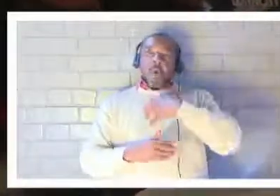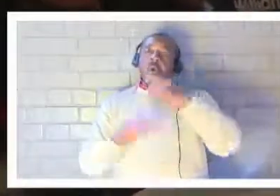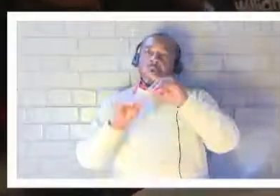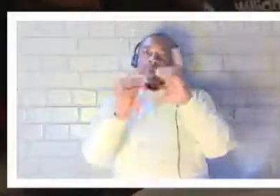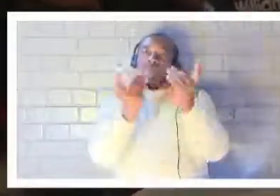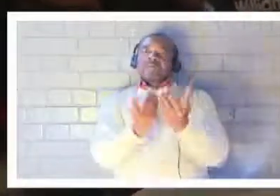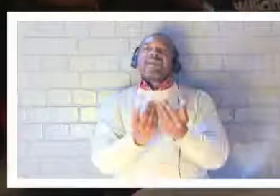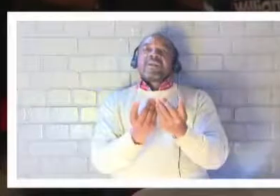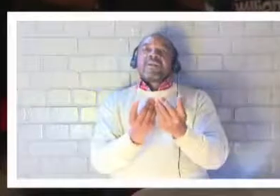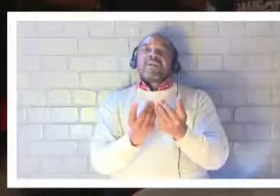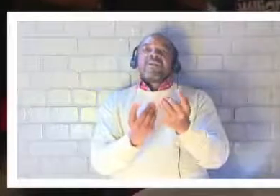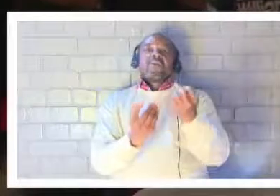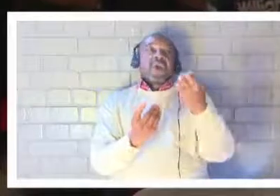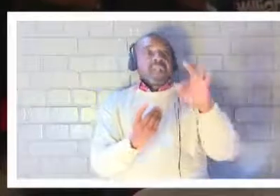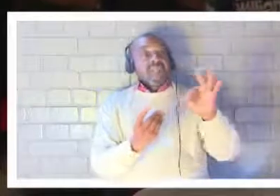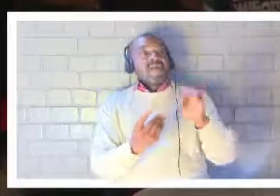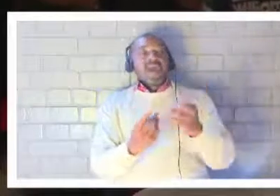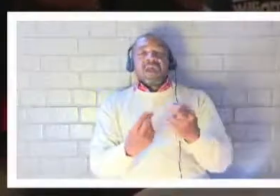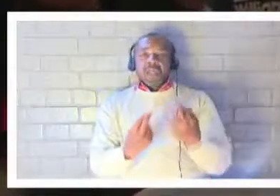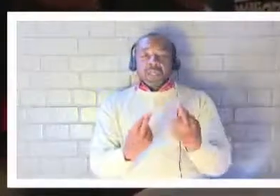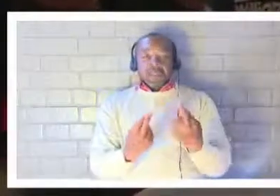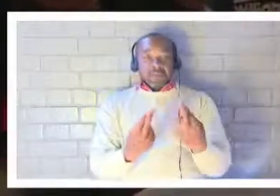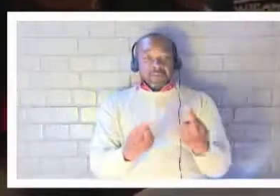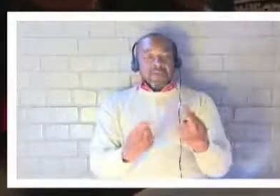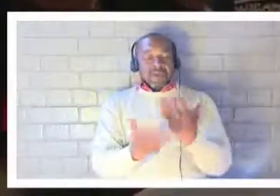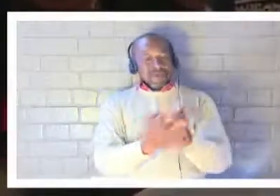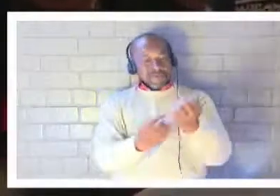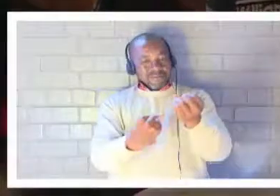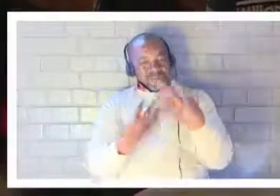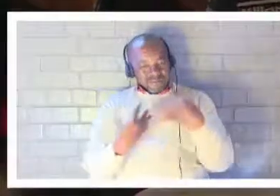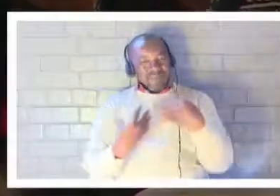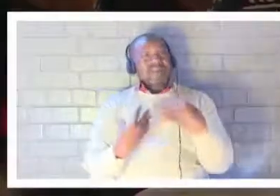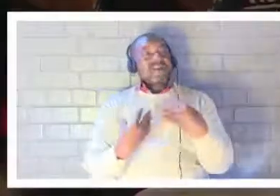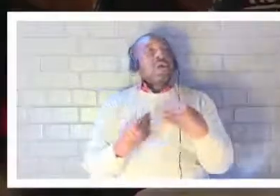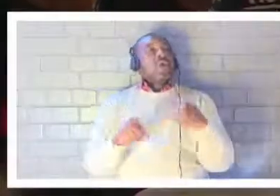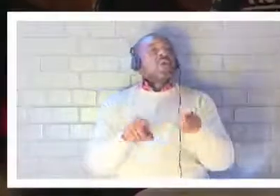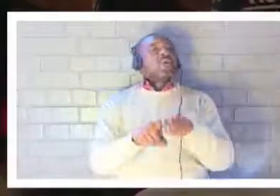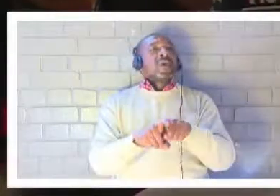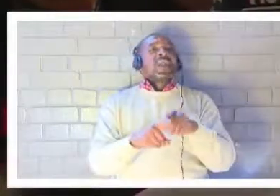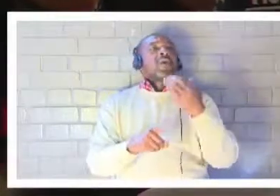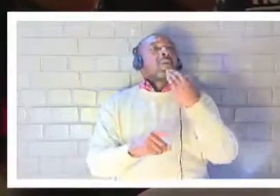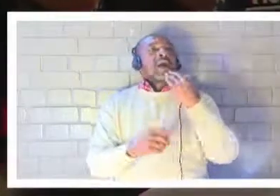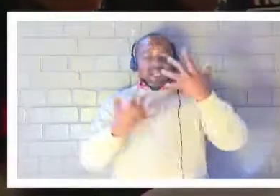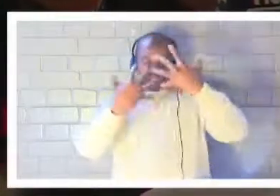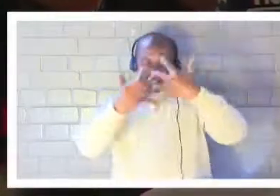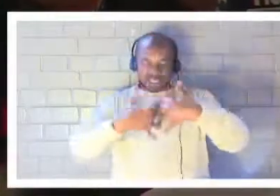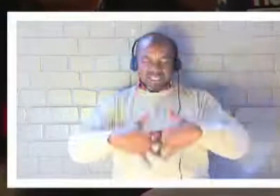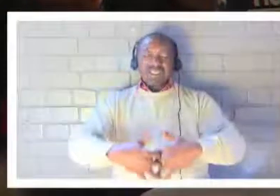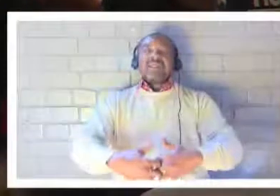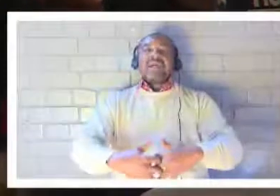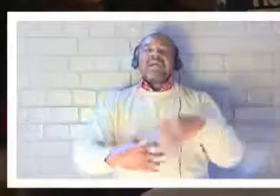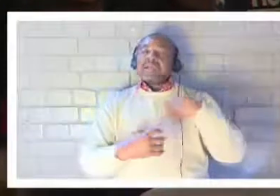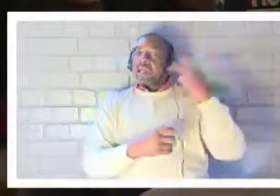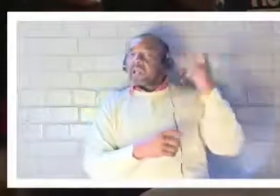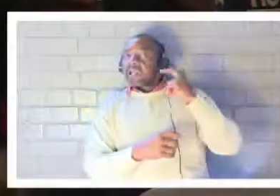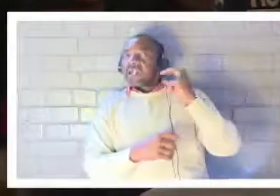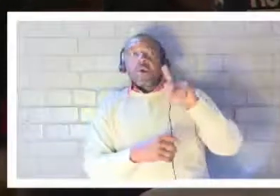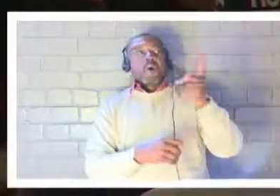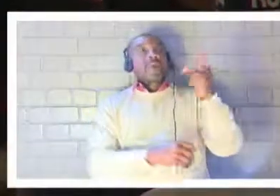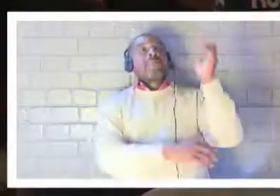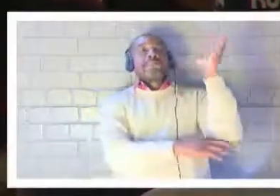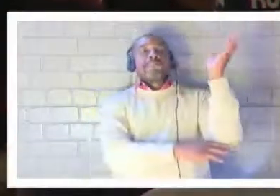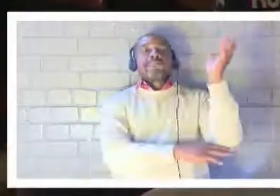department. If the resources can be provided, resources like engineers, I heard one of the